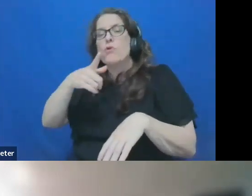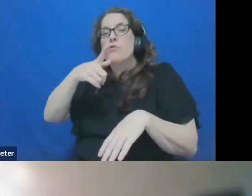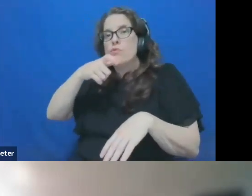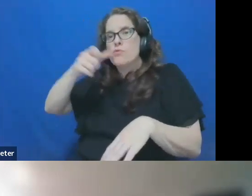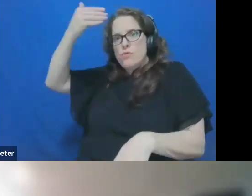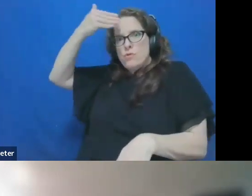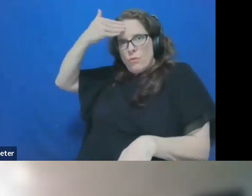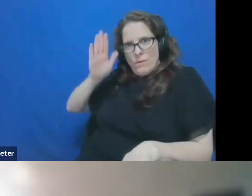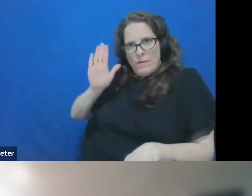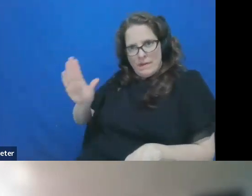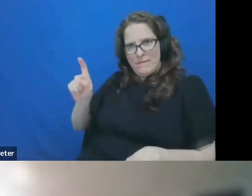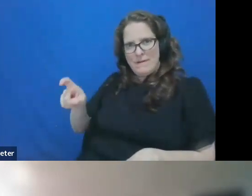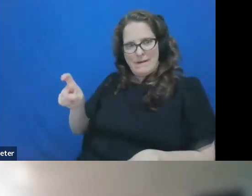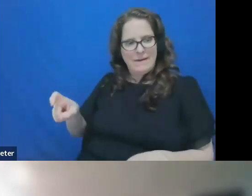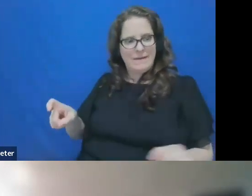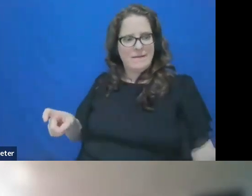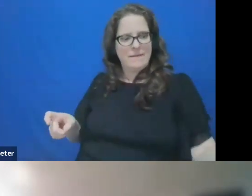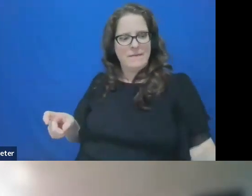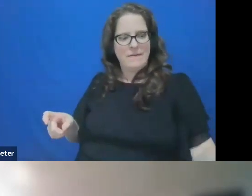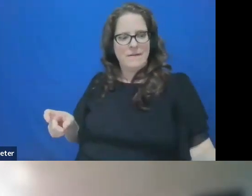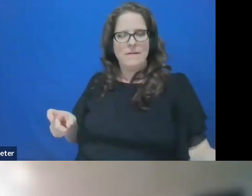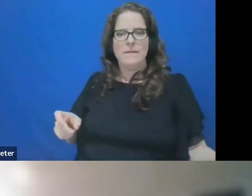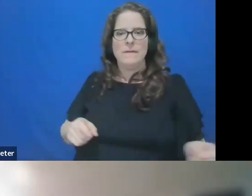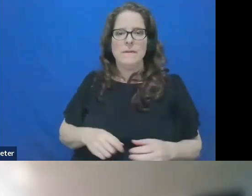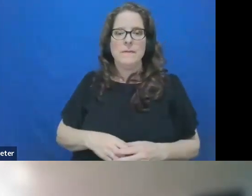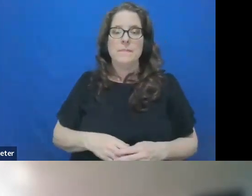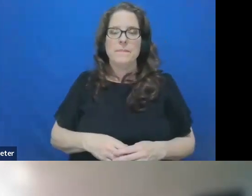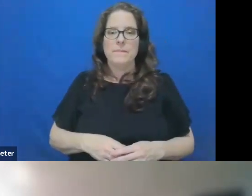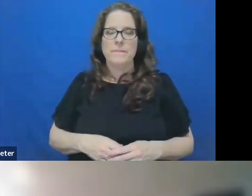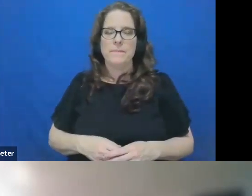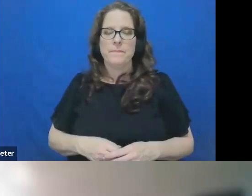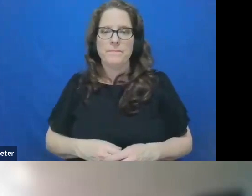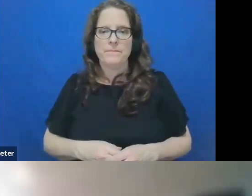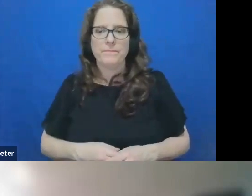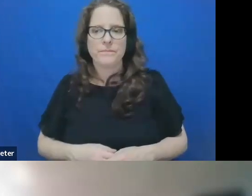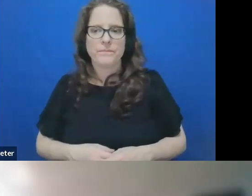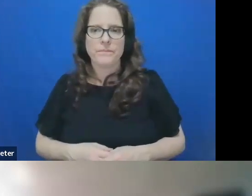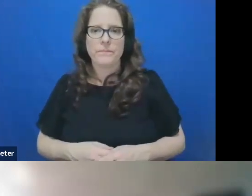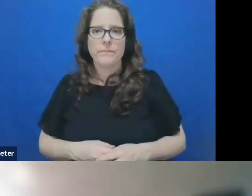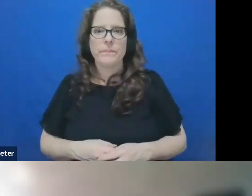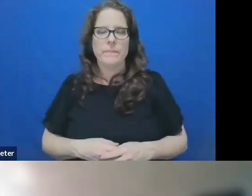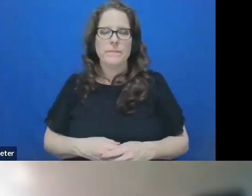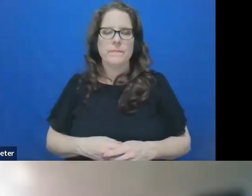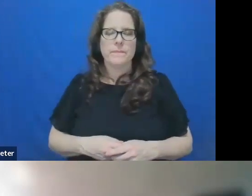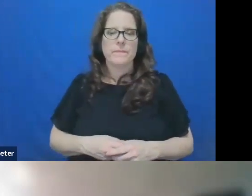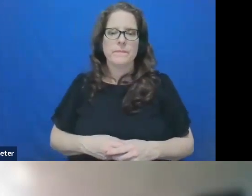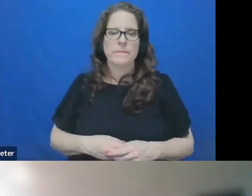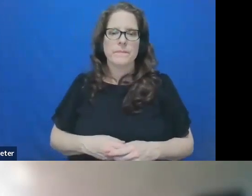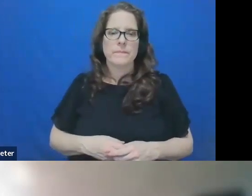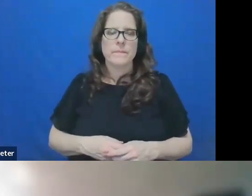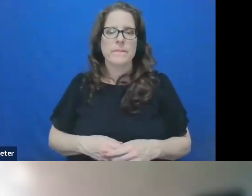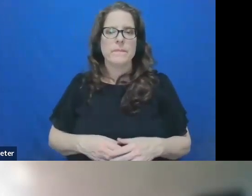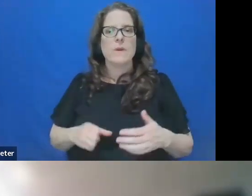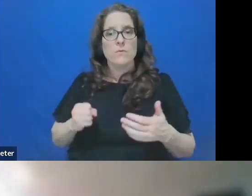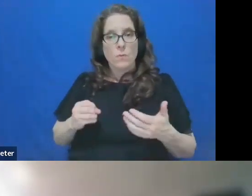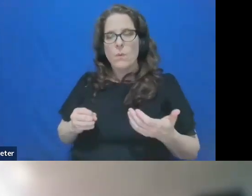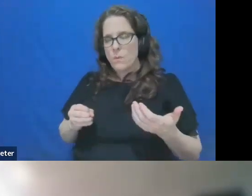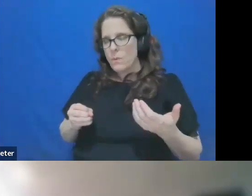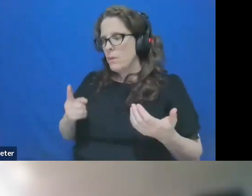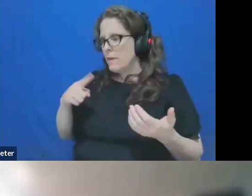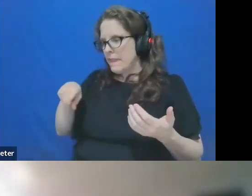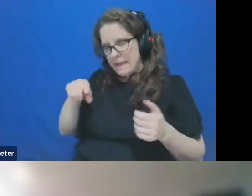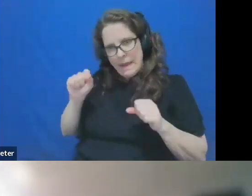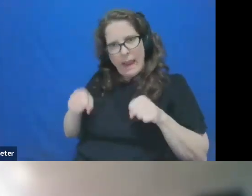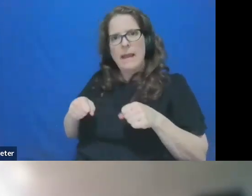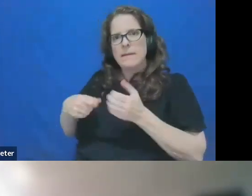needs beneficiary, providing care for them, somehow involved in their life to have discussions regularly and kind of come up